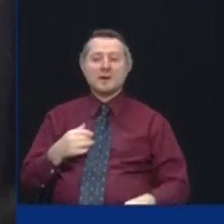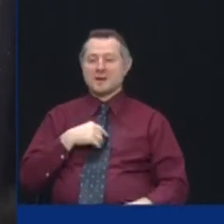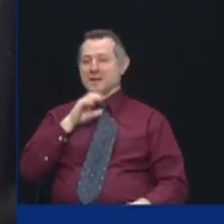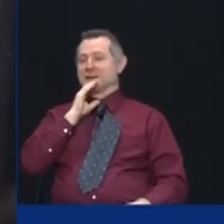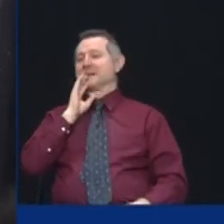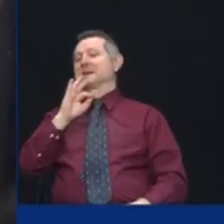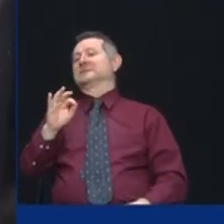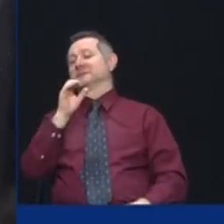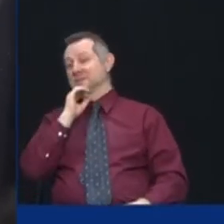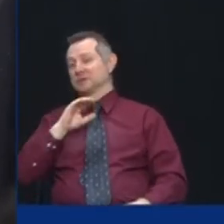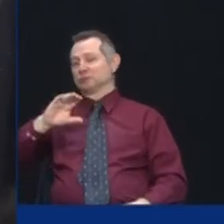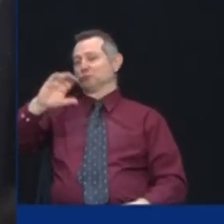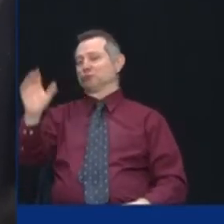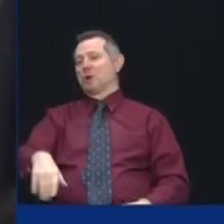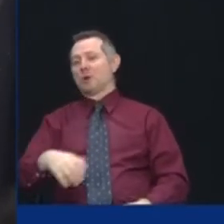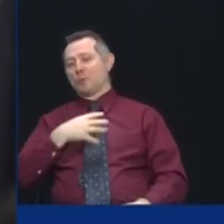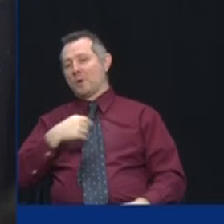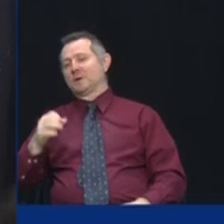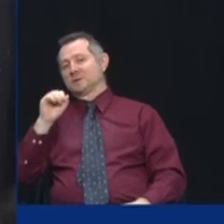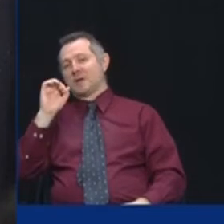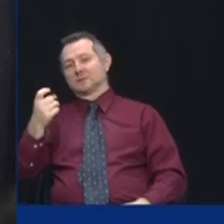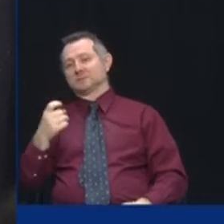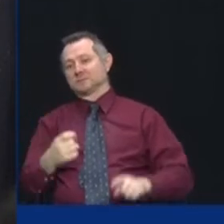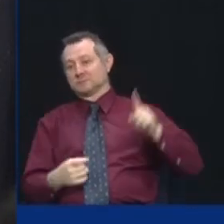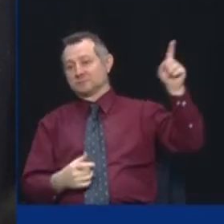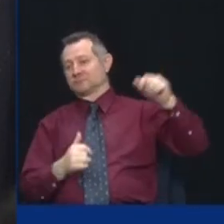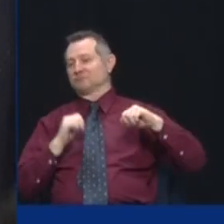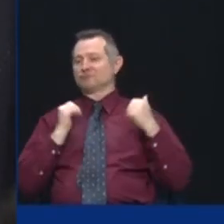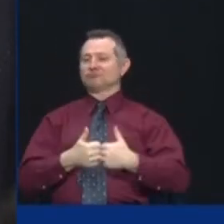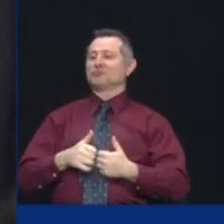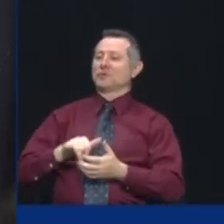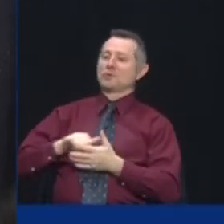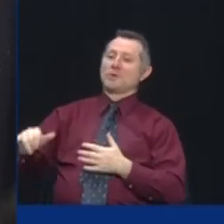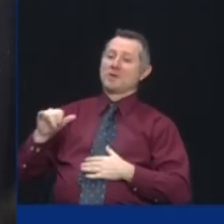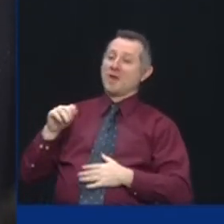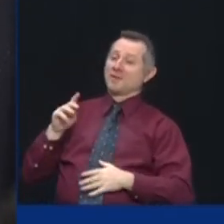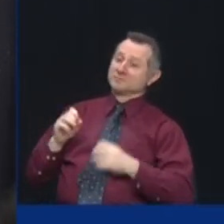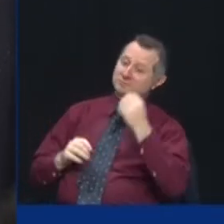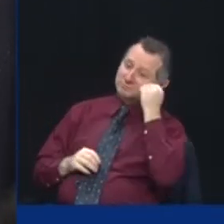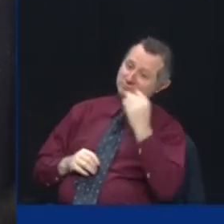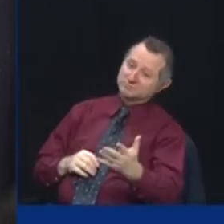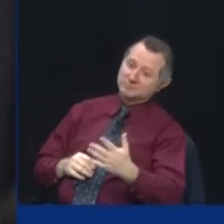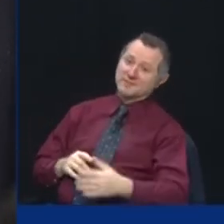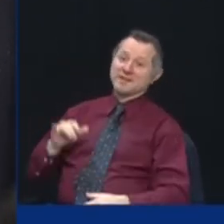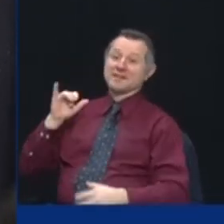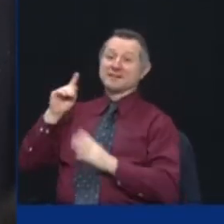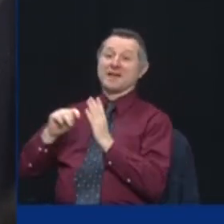Chicago White Sox against the Yankees, and you'll be happy to know that even then I rooted